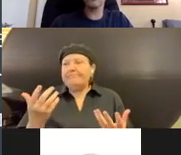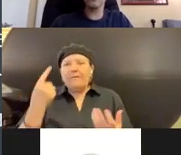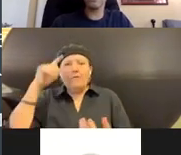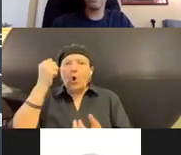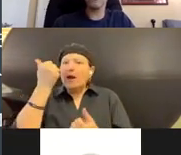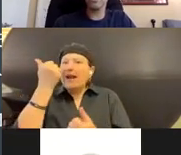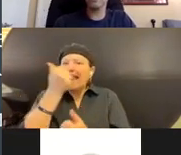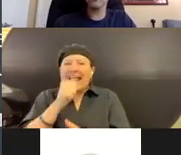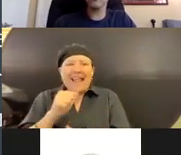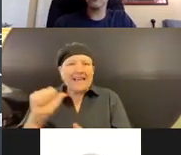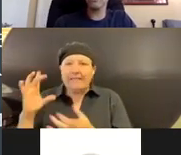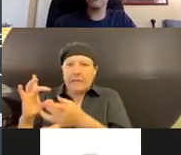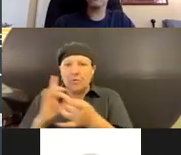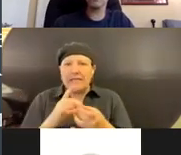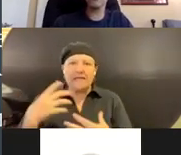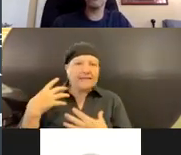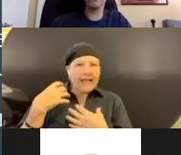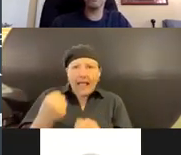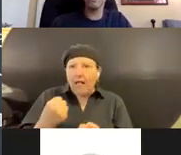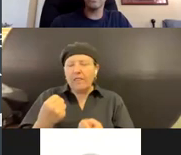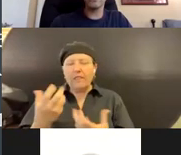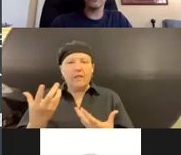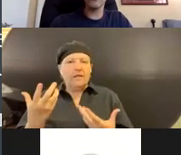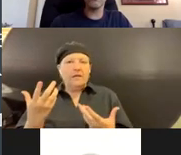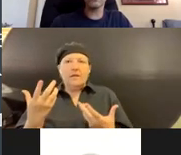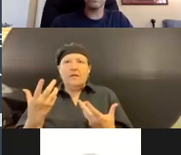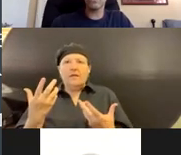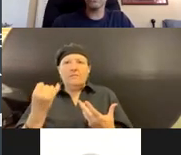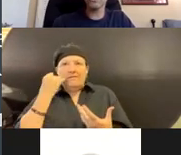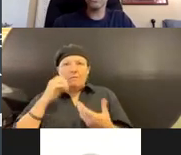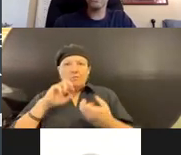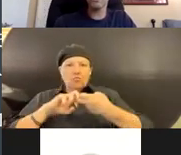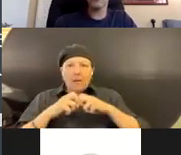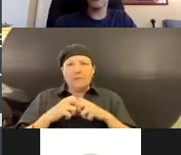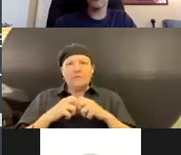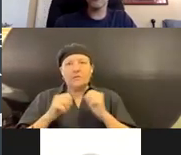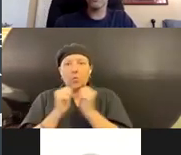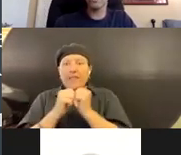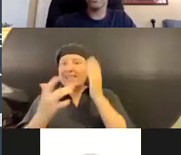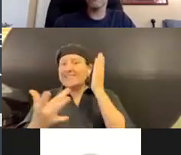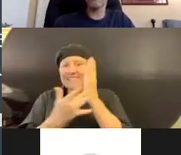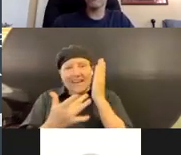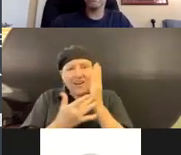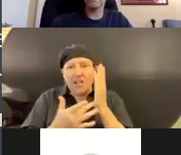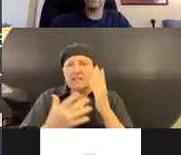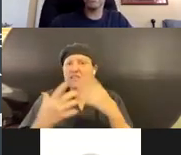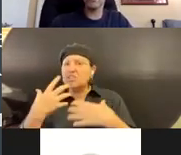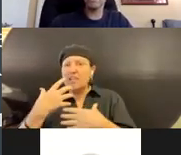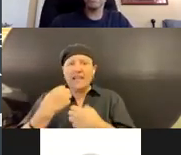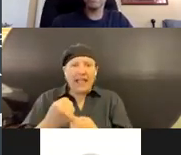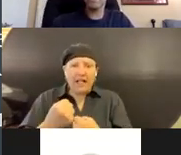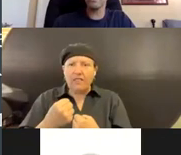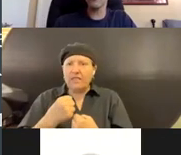trouble with like health and wellness, or if you have some trouble with, you know, technology or something along those